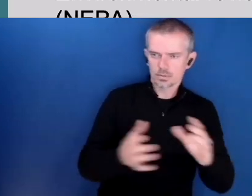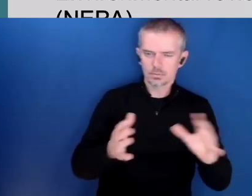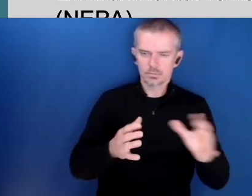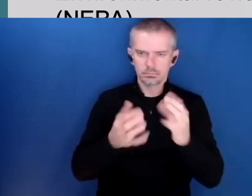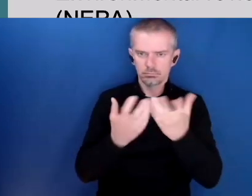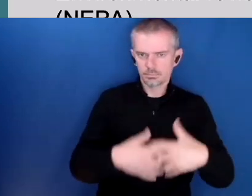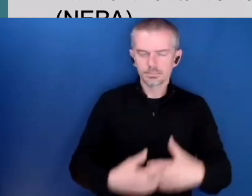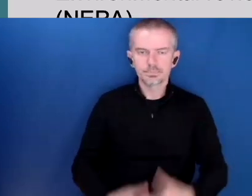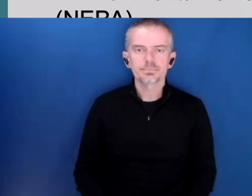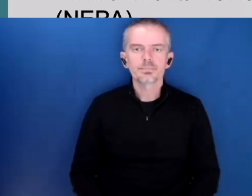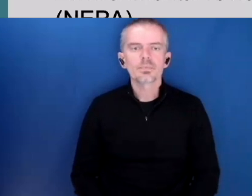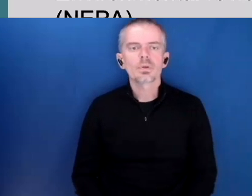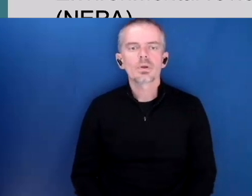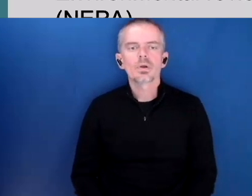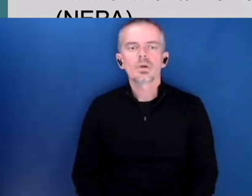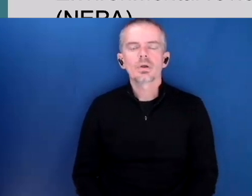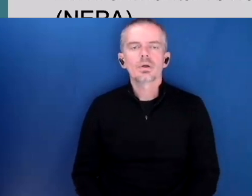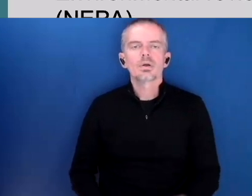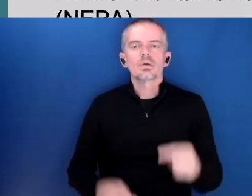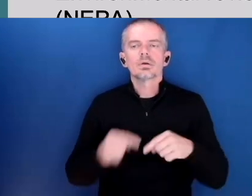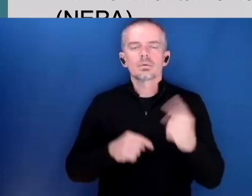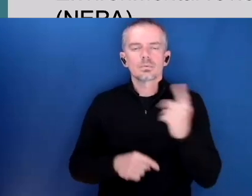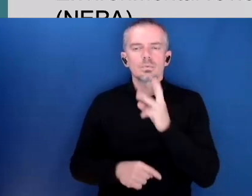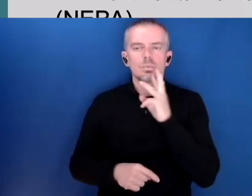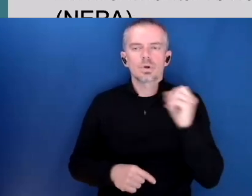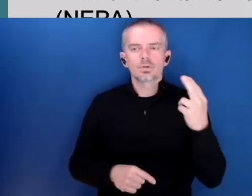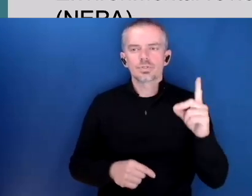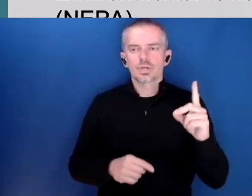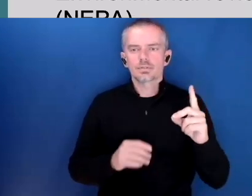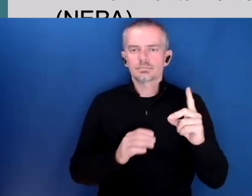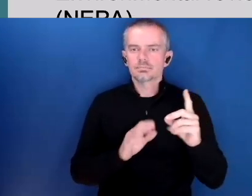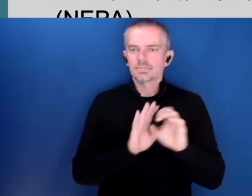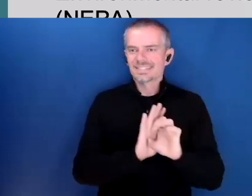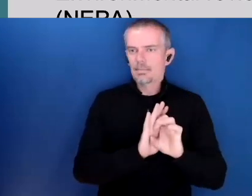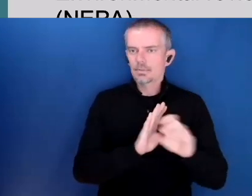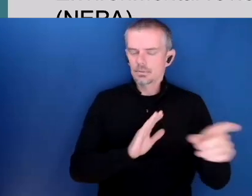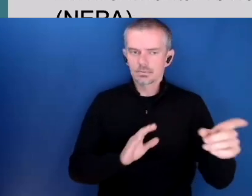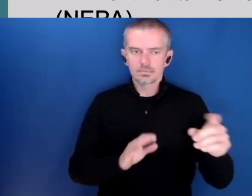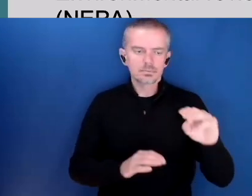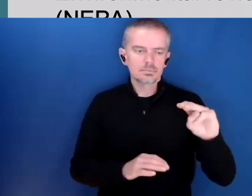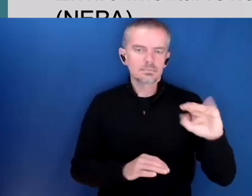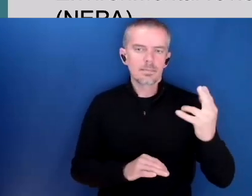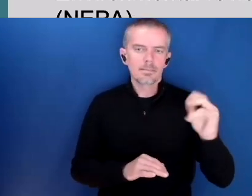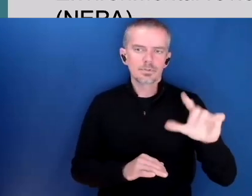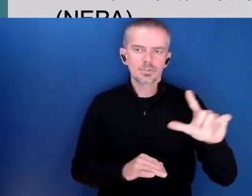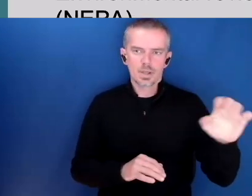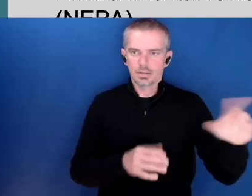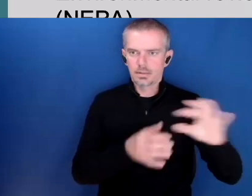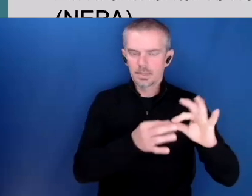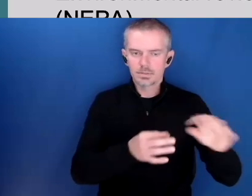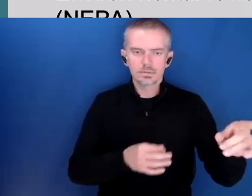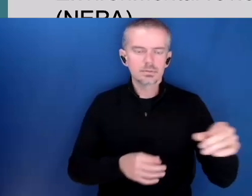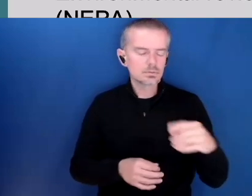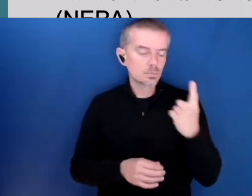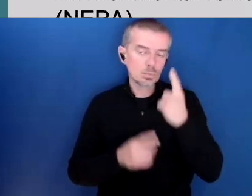And so just going back to one of the watershed center examples that Michelle mentioned, one